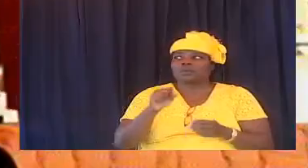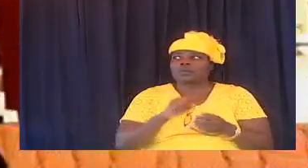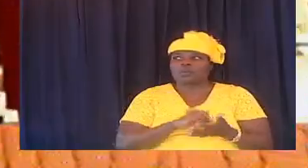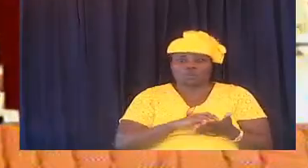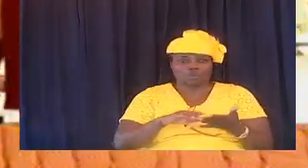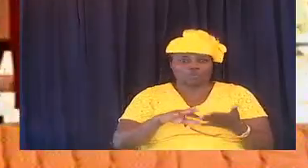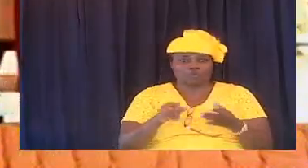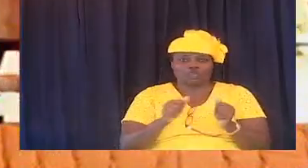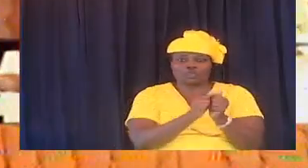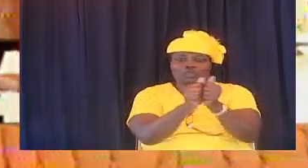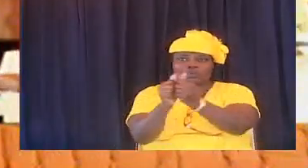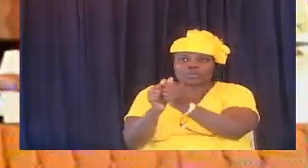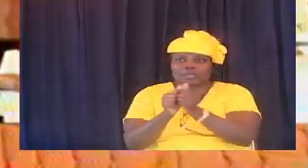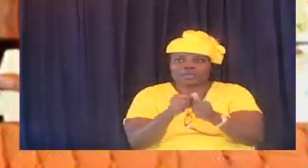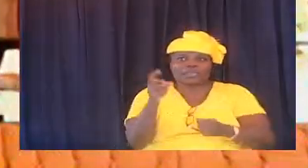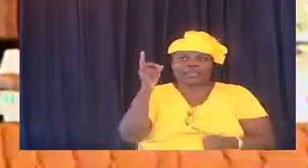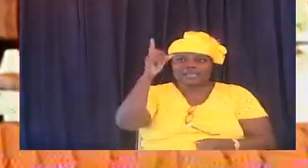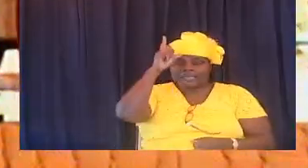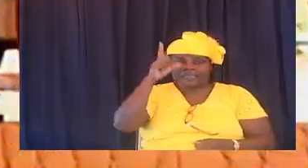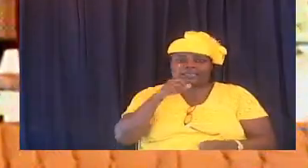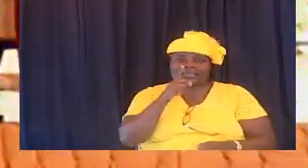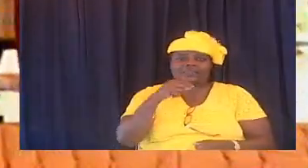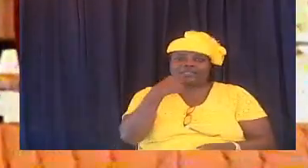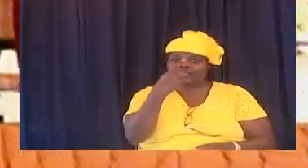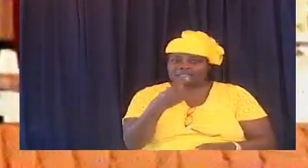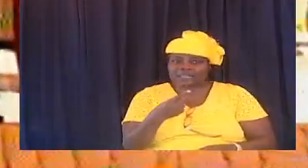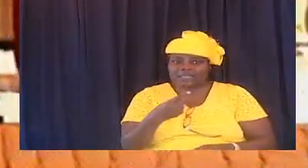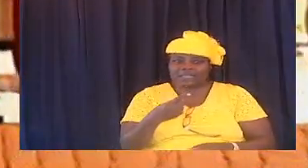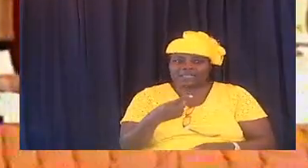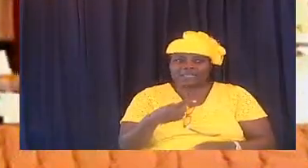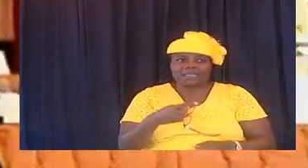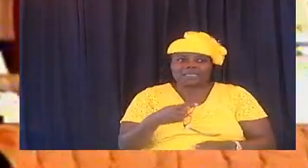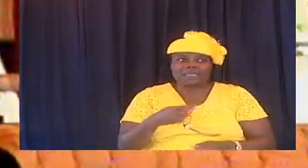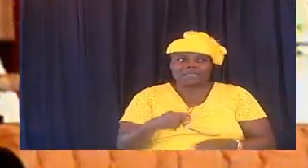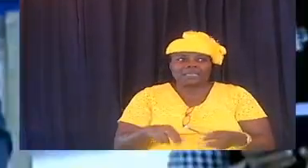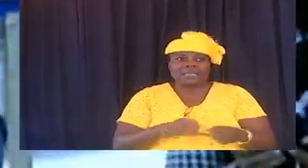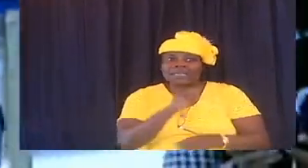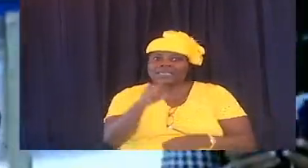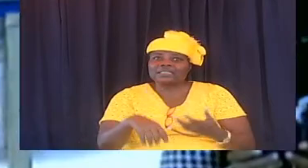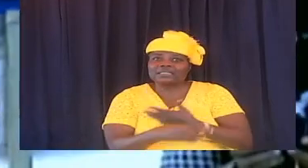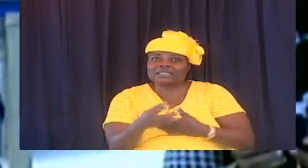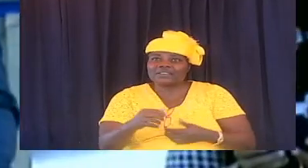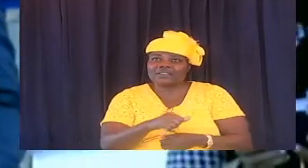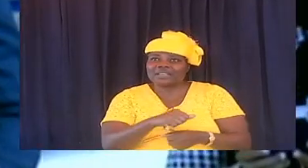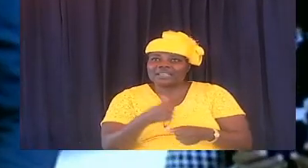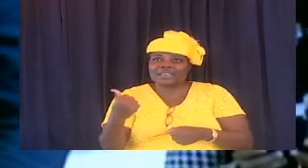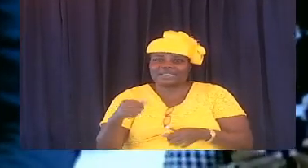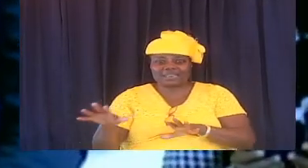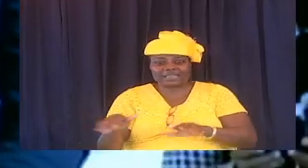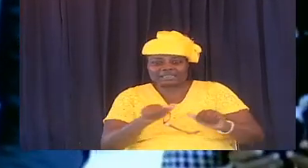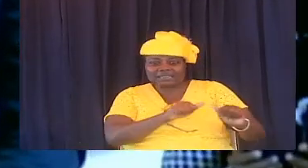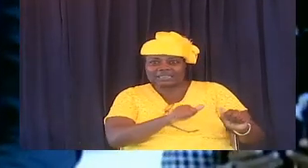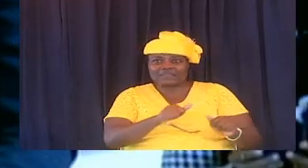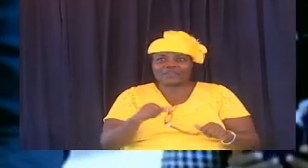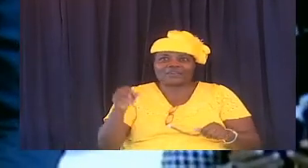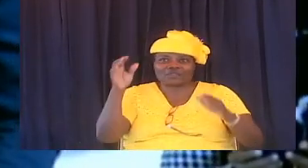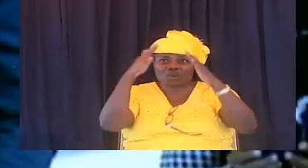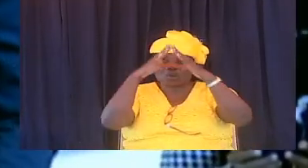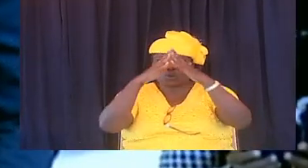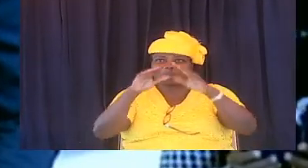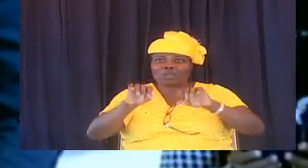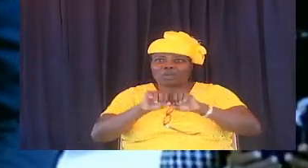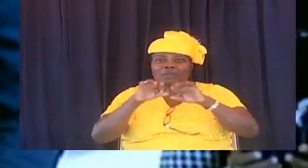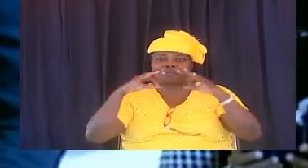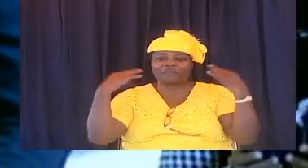And David said, "Is there yet any that is left of the house of Saul, that I may shew